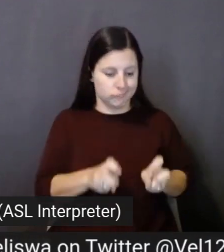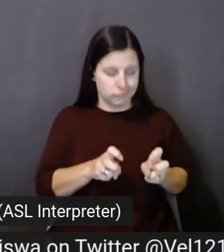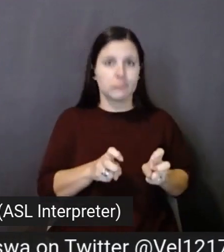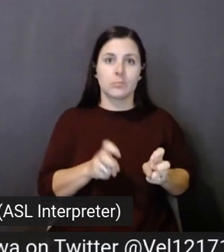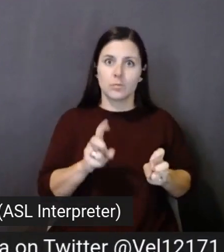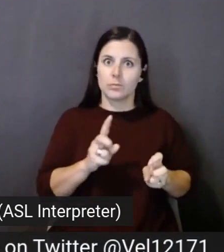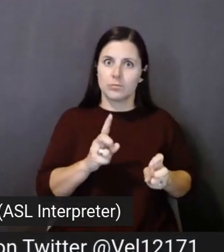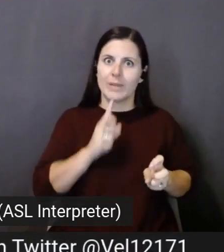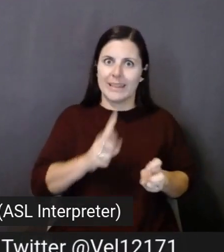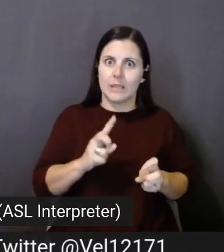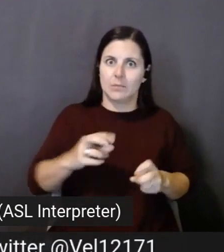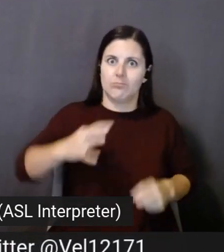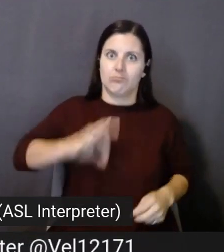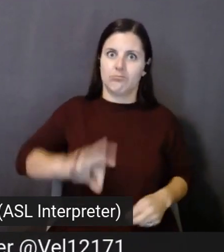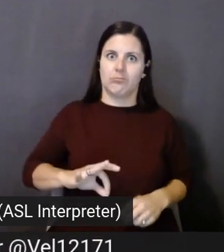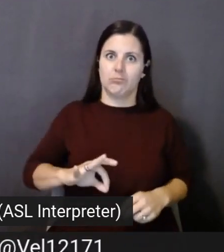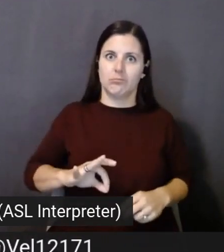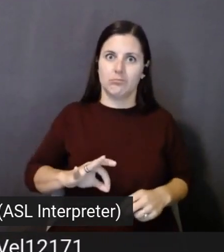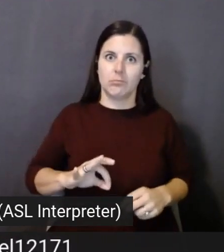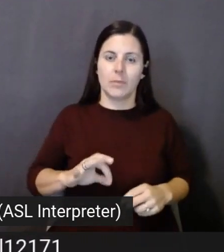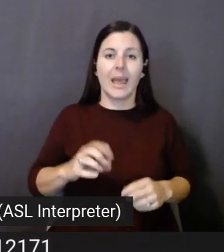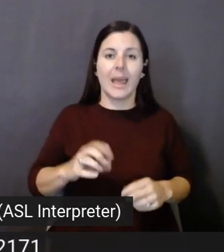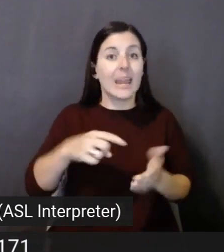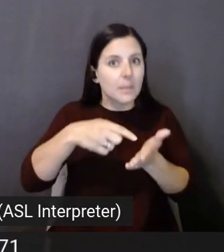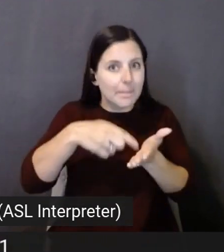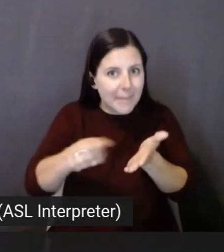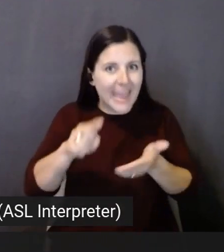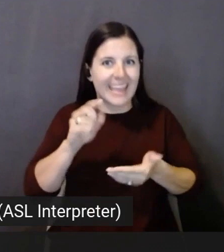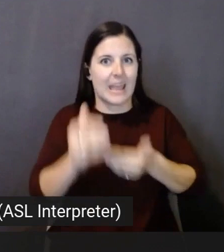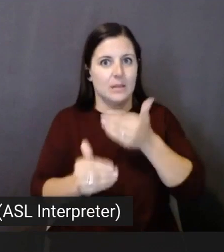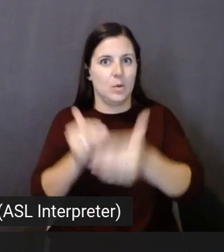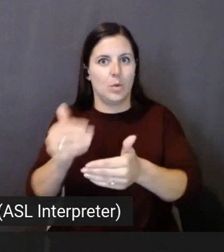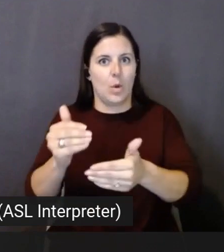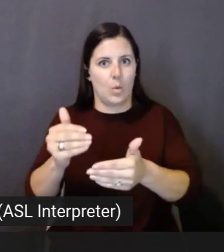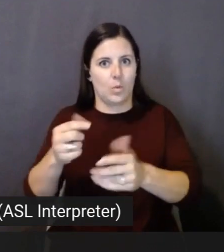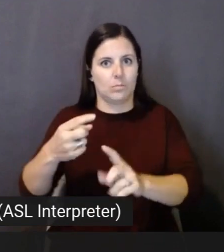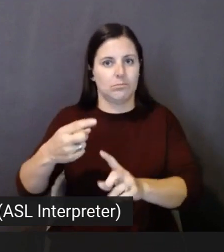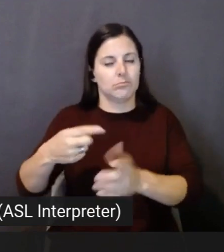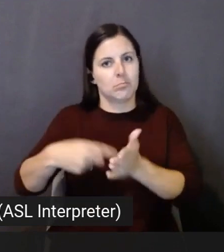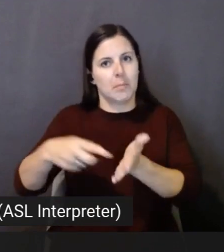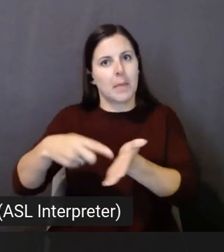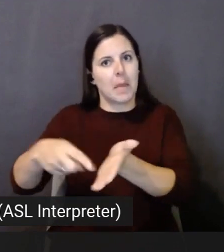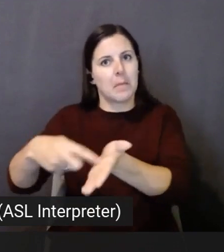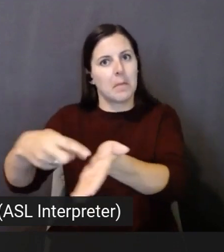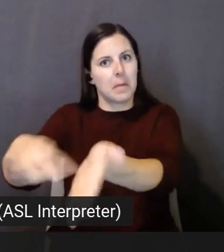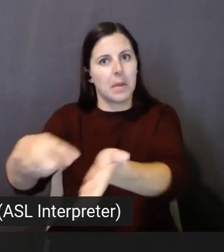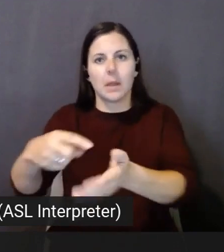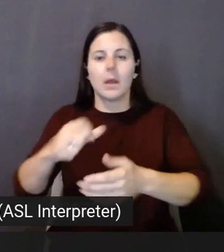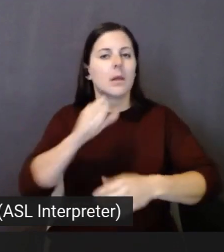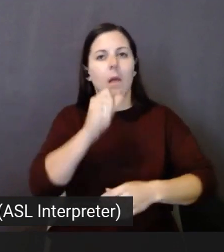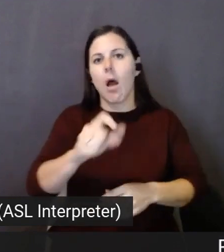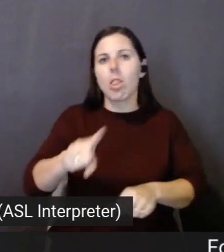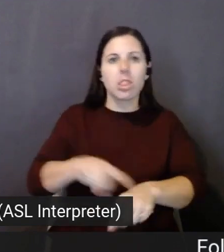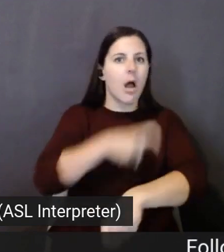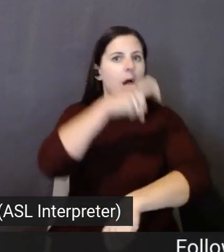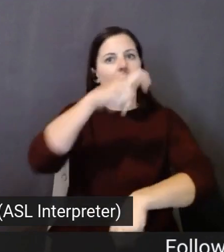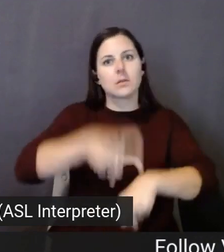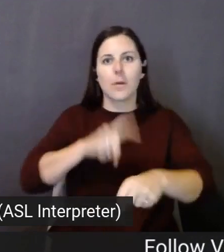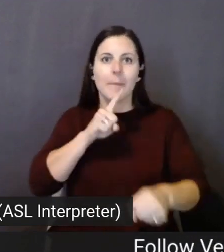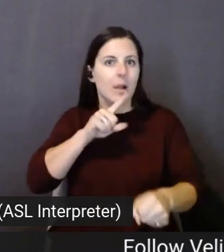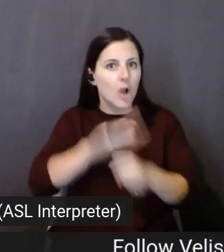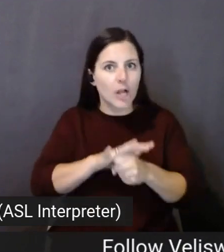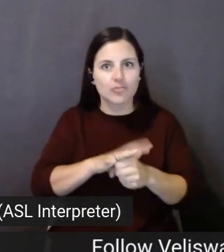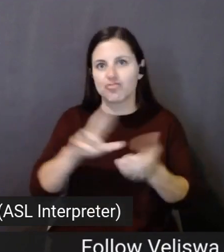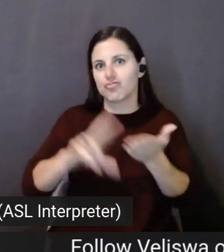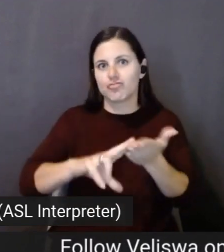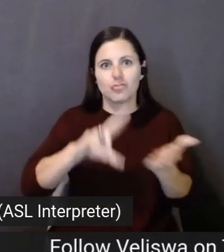innovations. And it's all with pay-as-you-go pricing. So with Connect, there are no long-term contracts, there are no maintenance